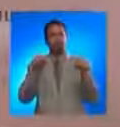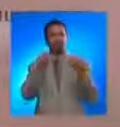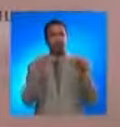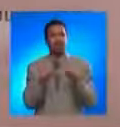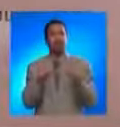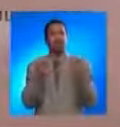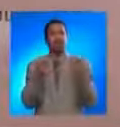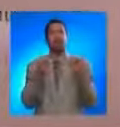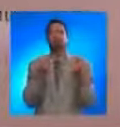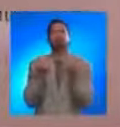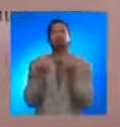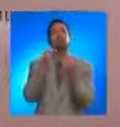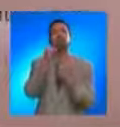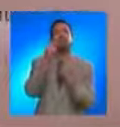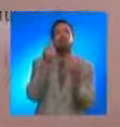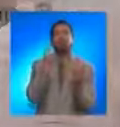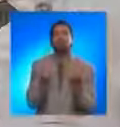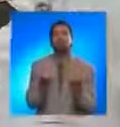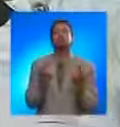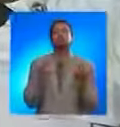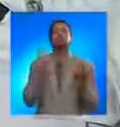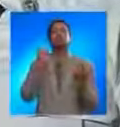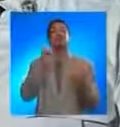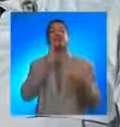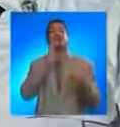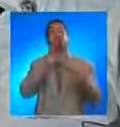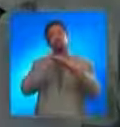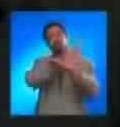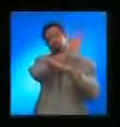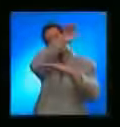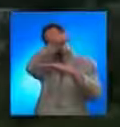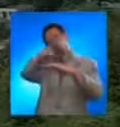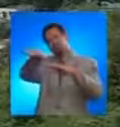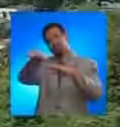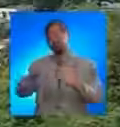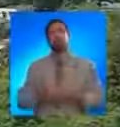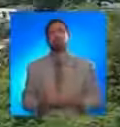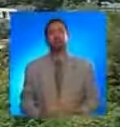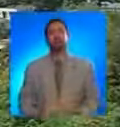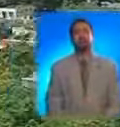were posted so that everyone would know what to do in case of a tsunami.